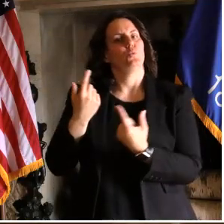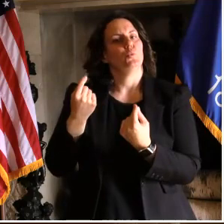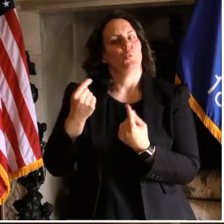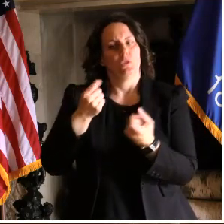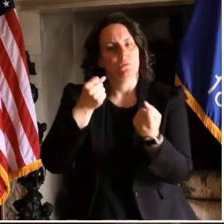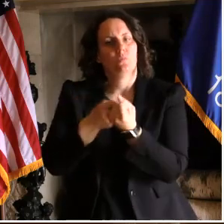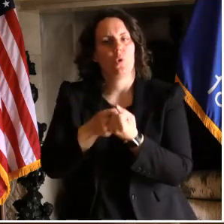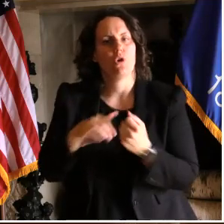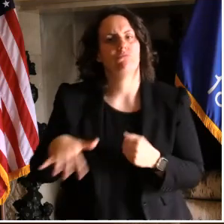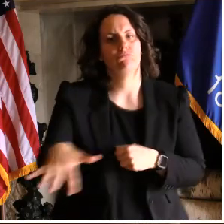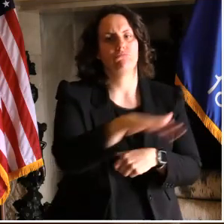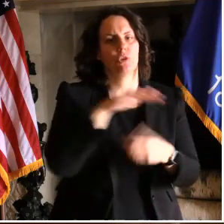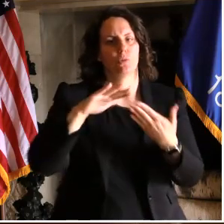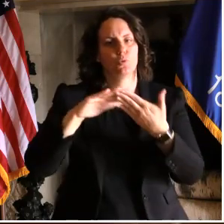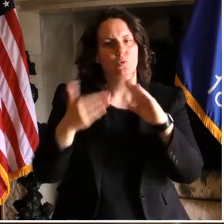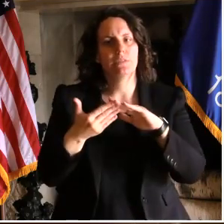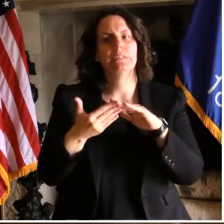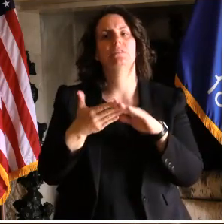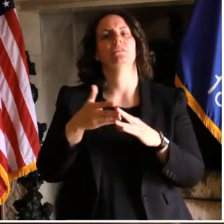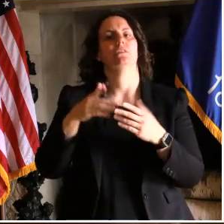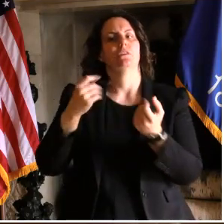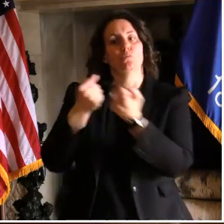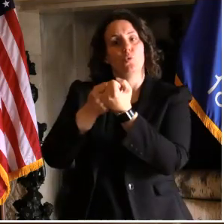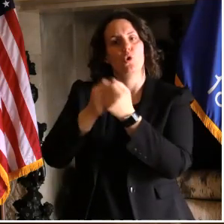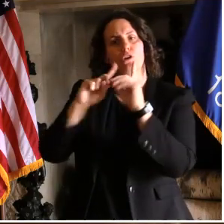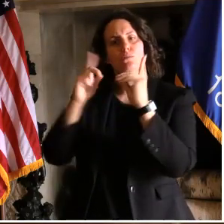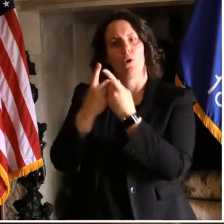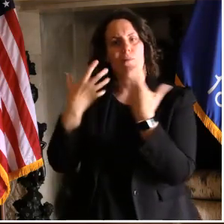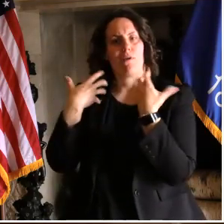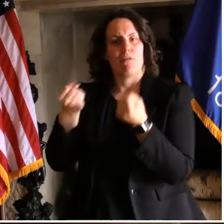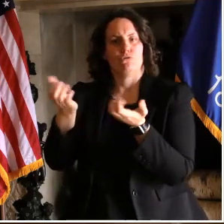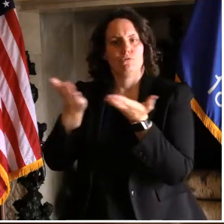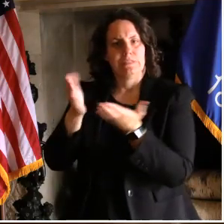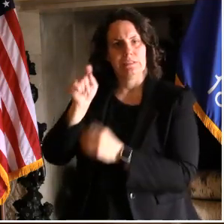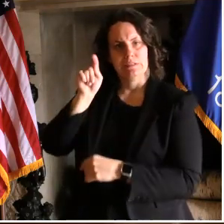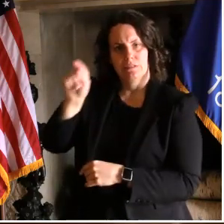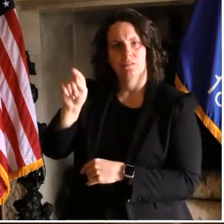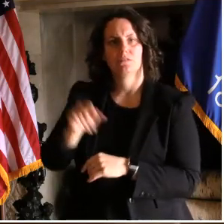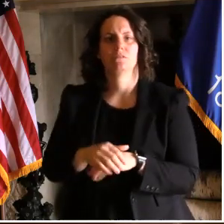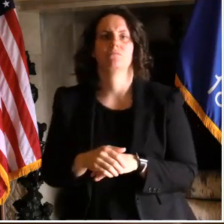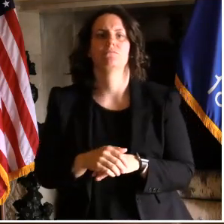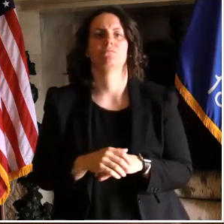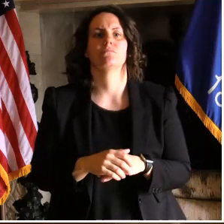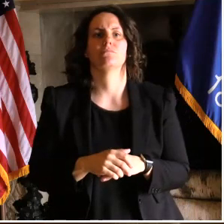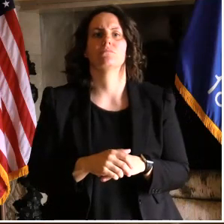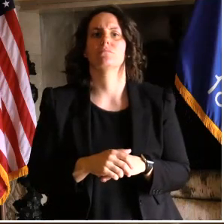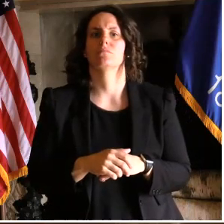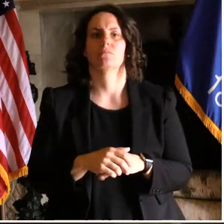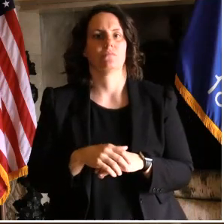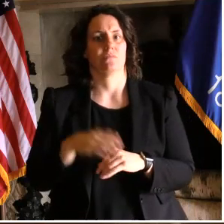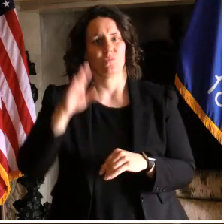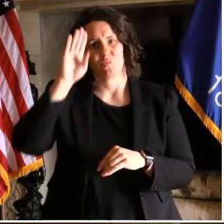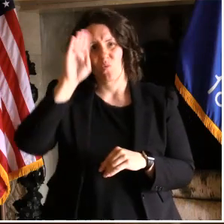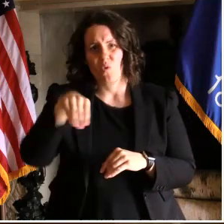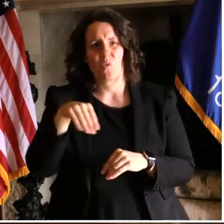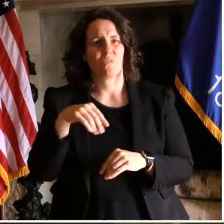this crisis. When there's a shortage in something like in that area, particularly having to do with medical in this case,